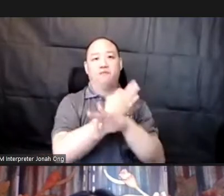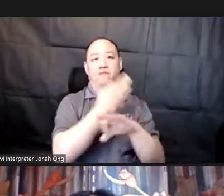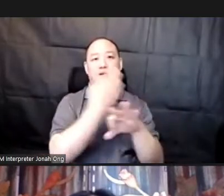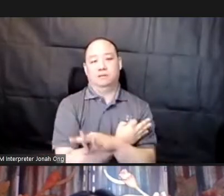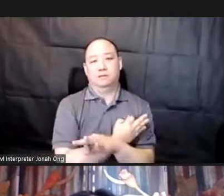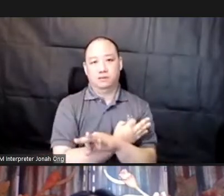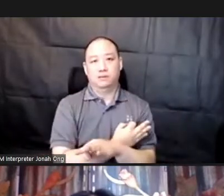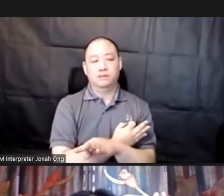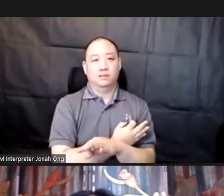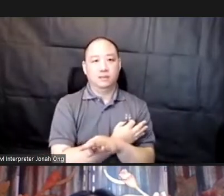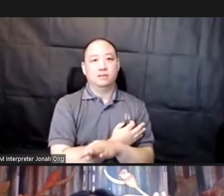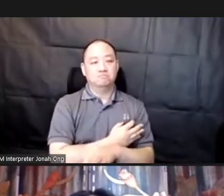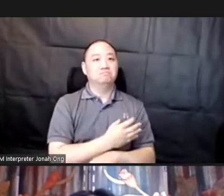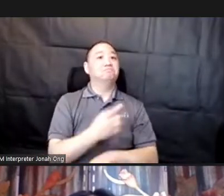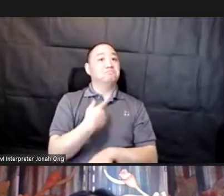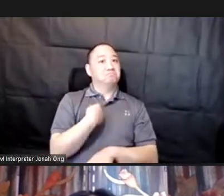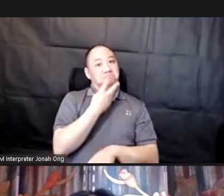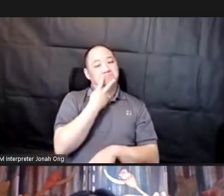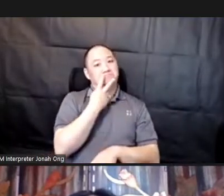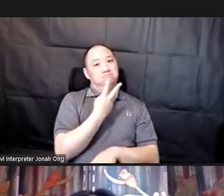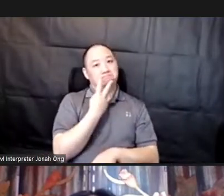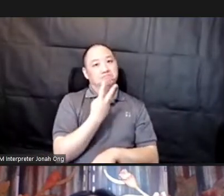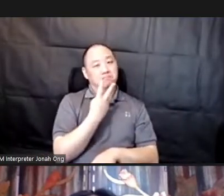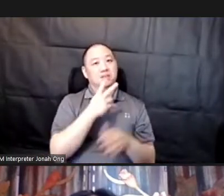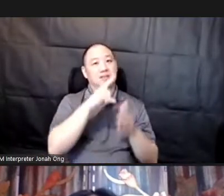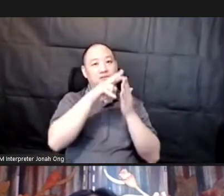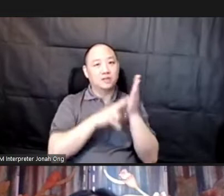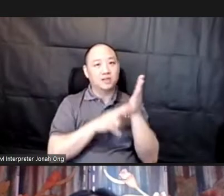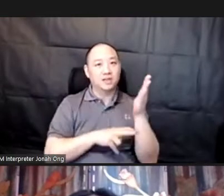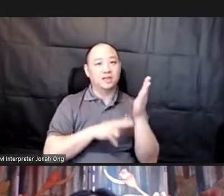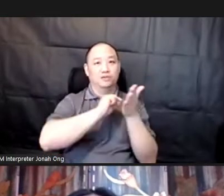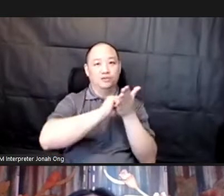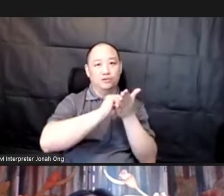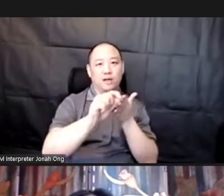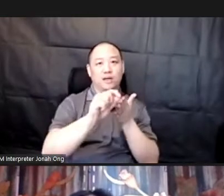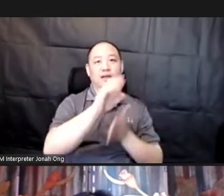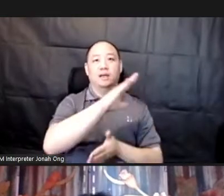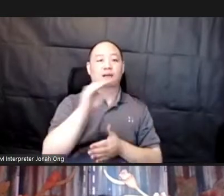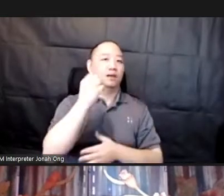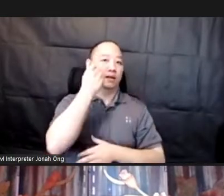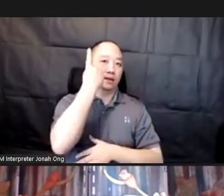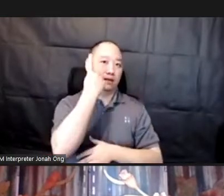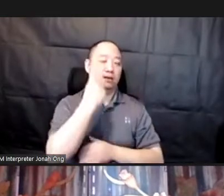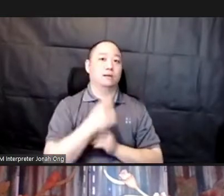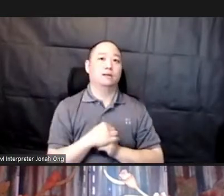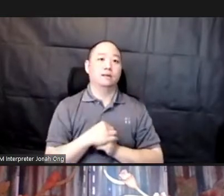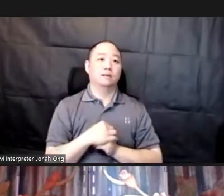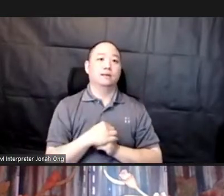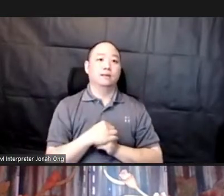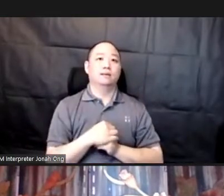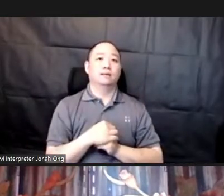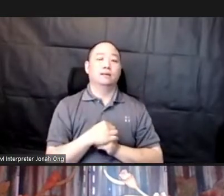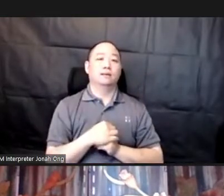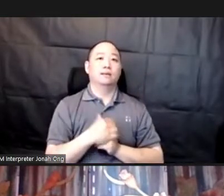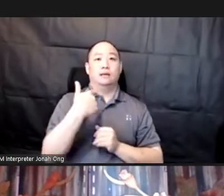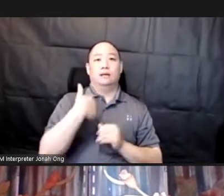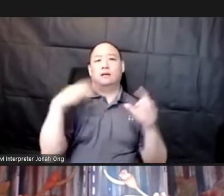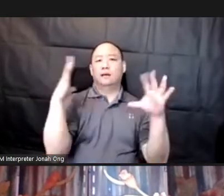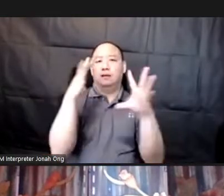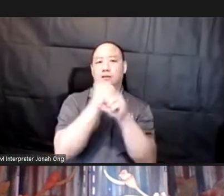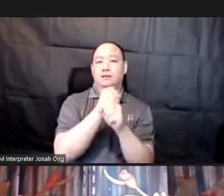Read, write, and comprehend. Thank you, Cheryl. I'll just supplement another question from the same